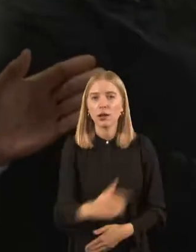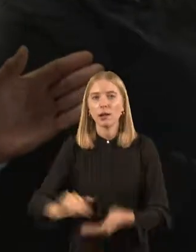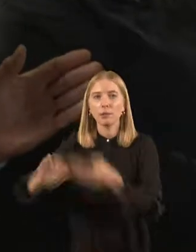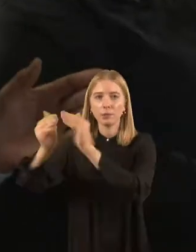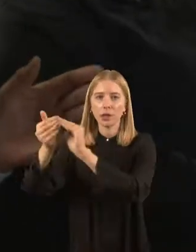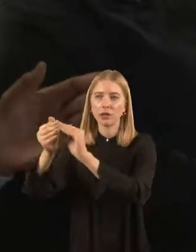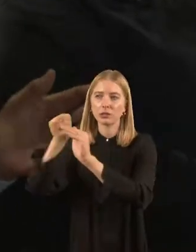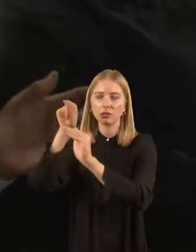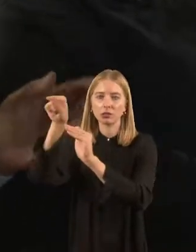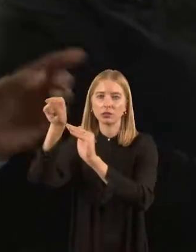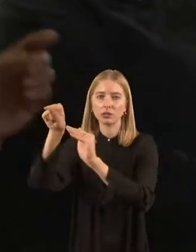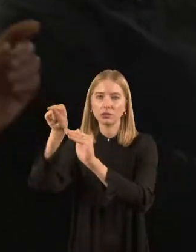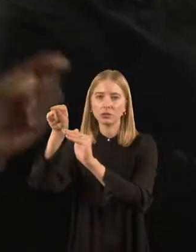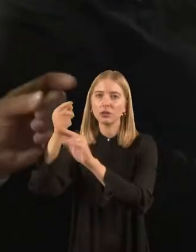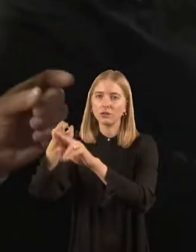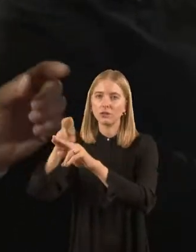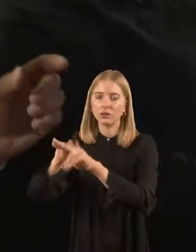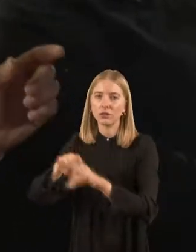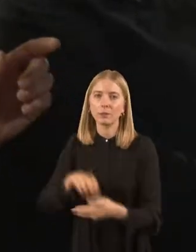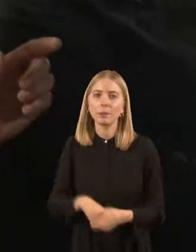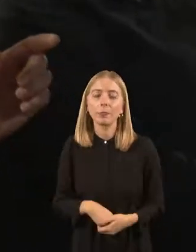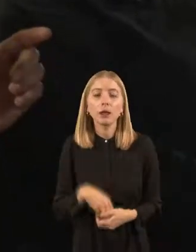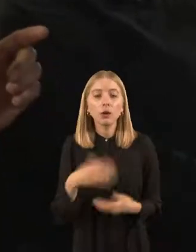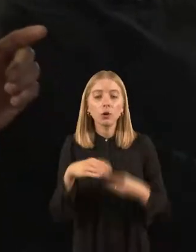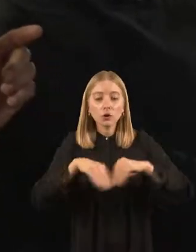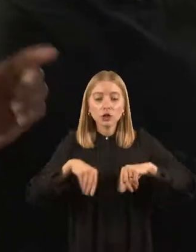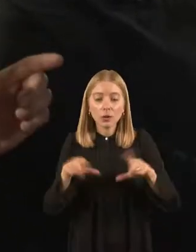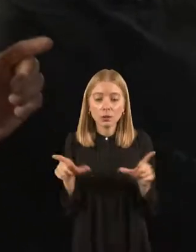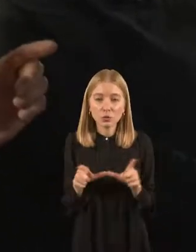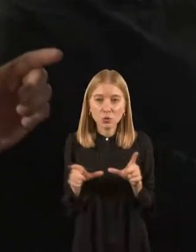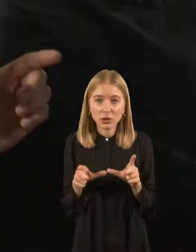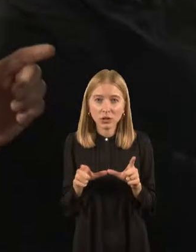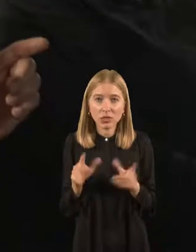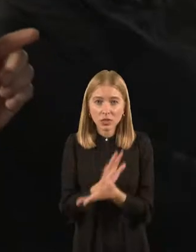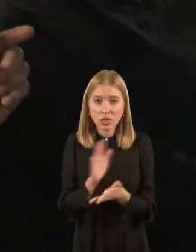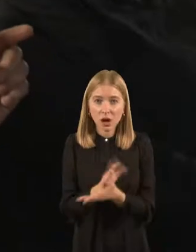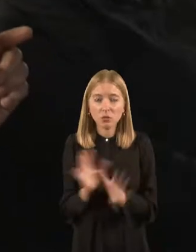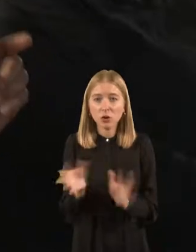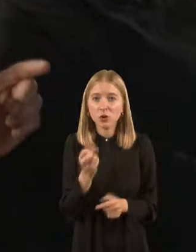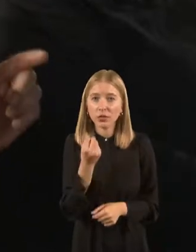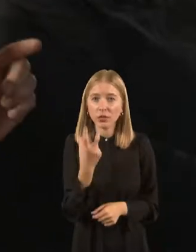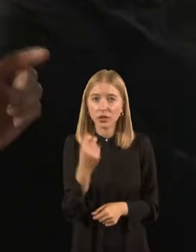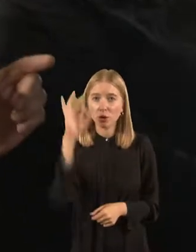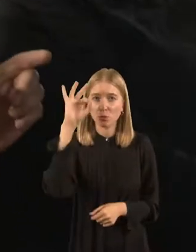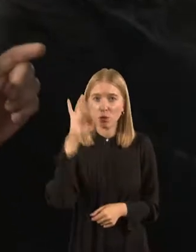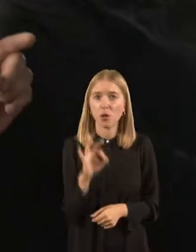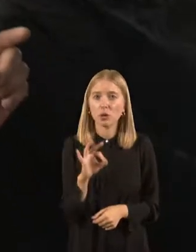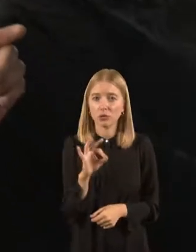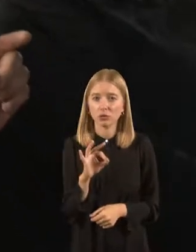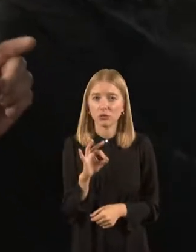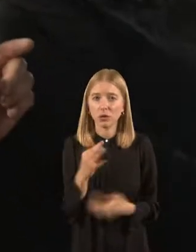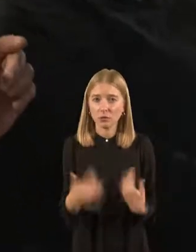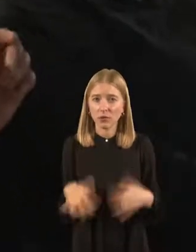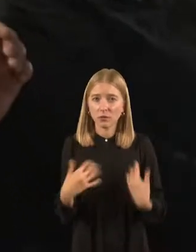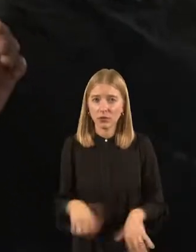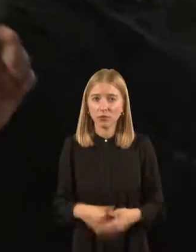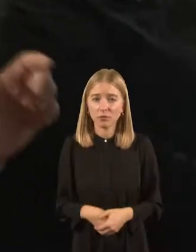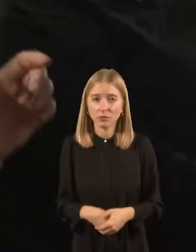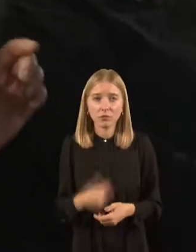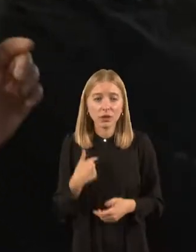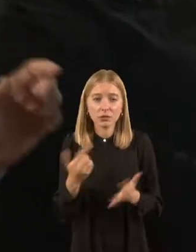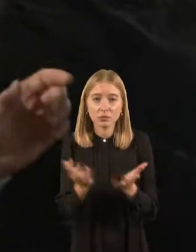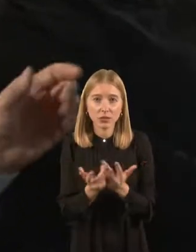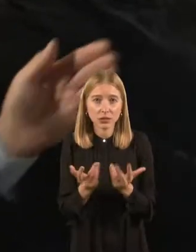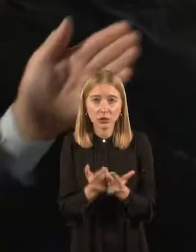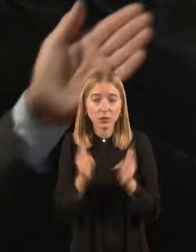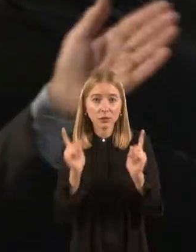of years ago, we agreed with Mr. Kreniskas that the major pollution came from towns, and agriculture is